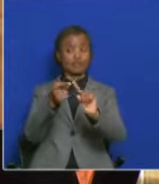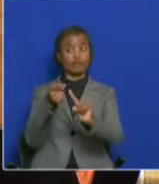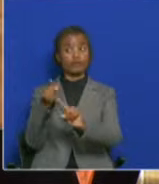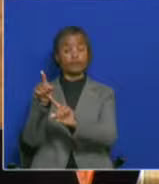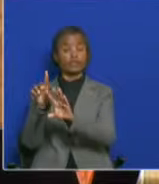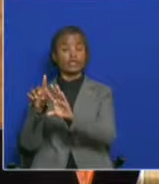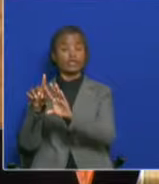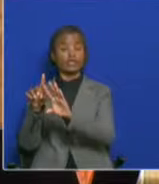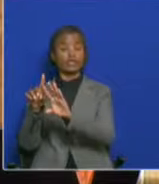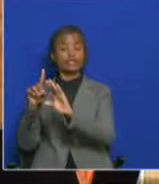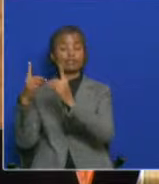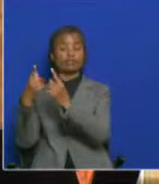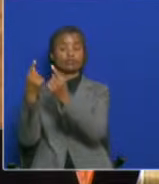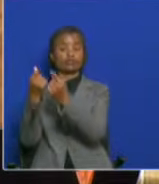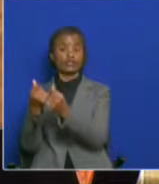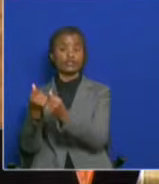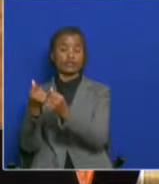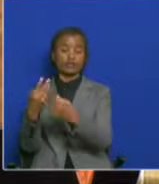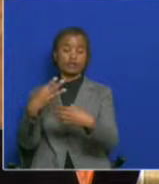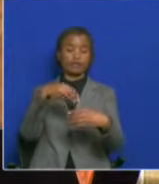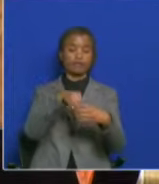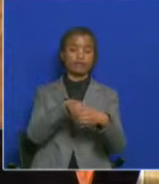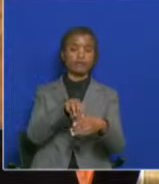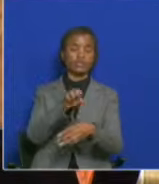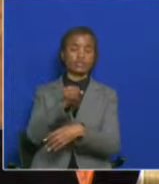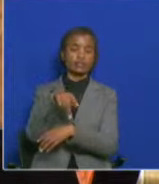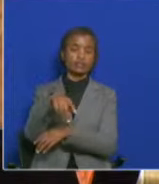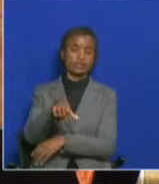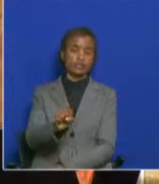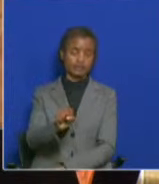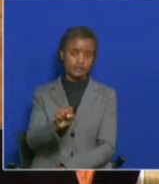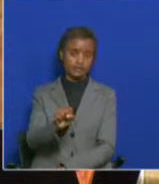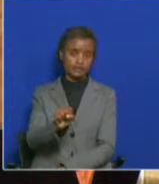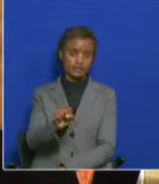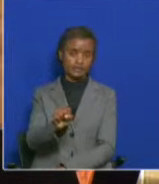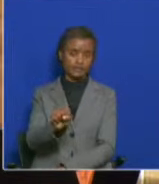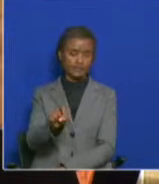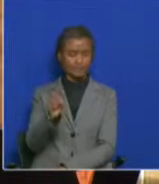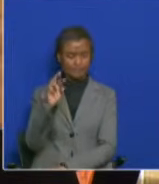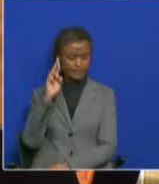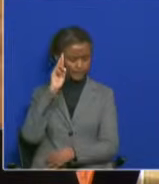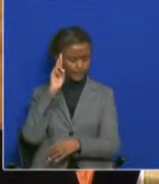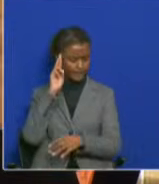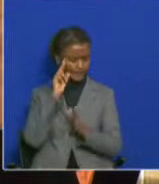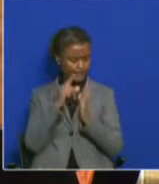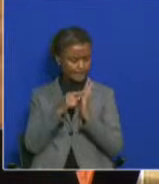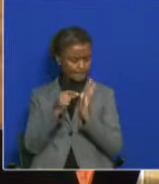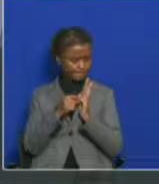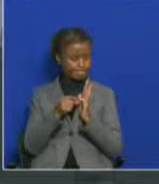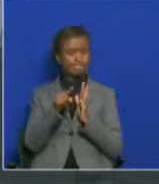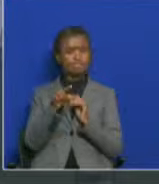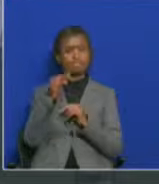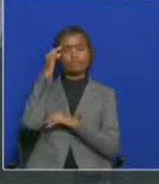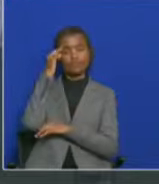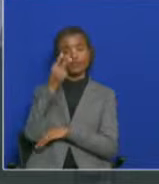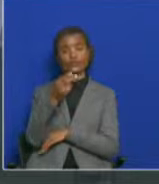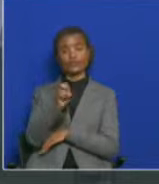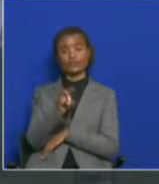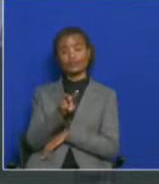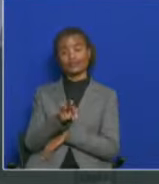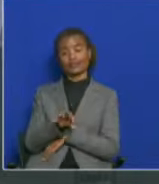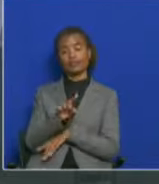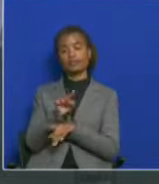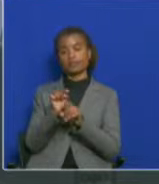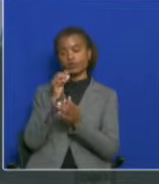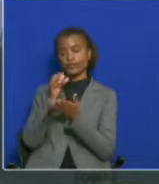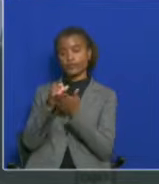SAPS. And I just don't remember the date. I think it might have been 2023, but I need to confirm that. And then in